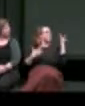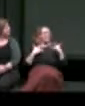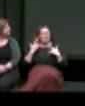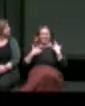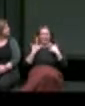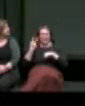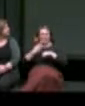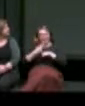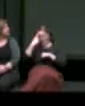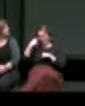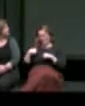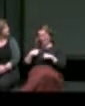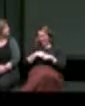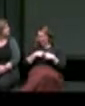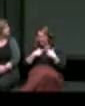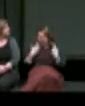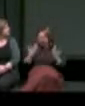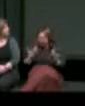exciting day for us.